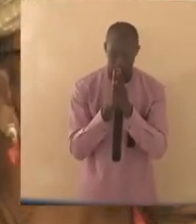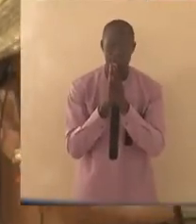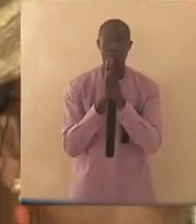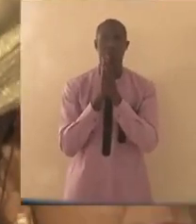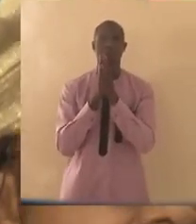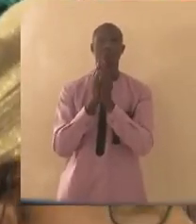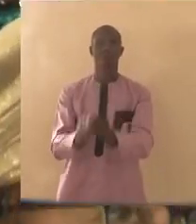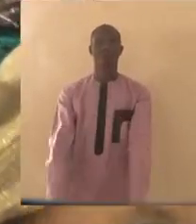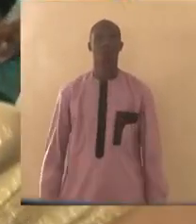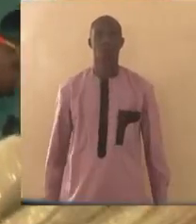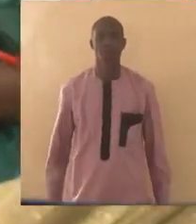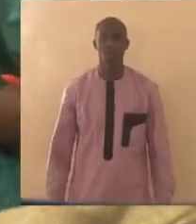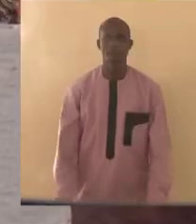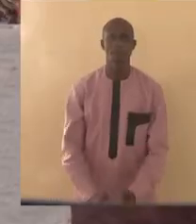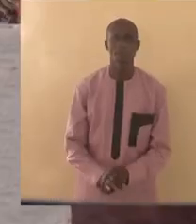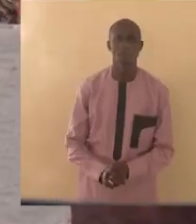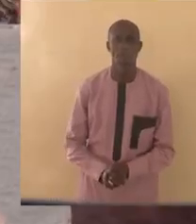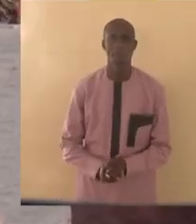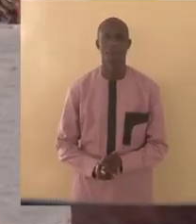Teach me to pray.